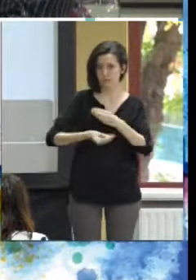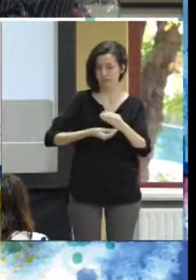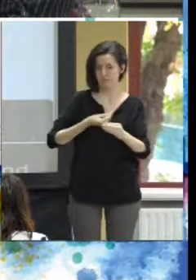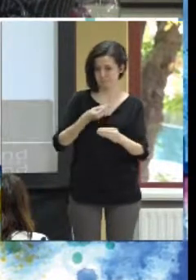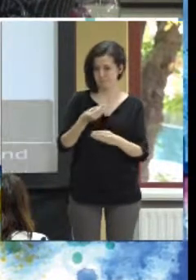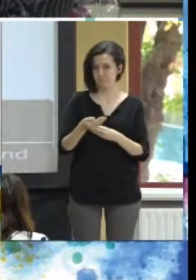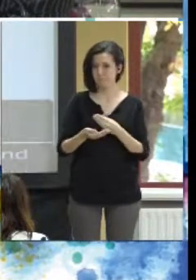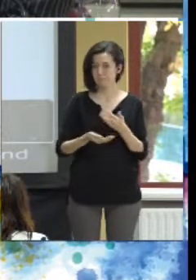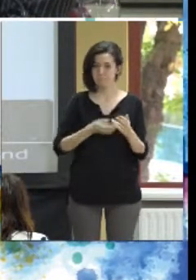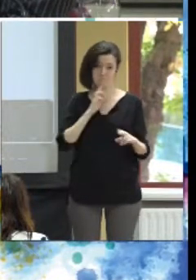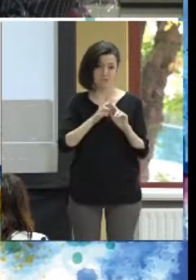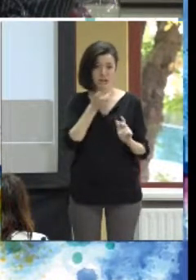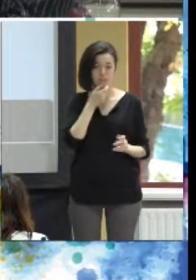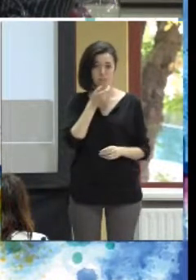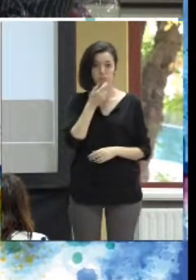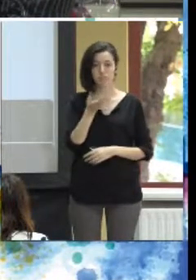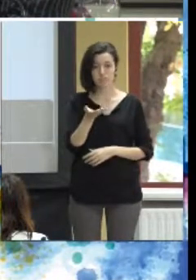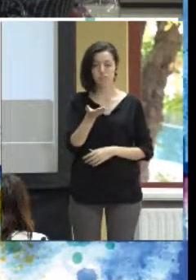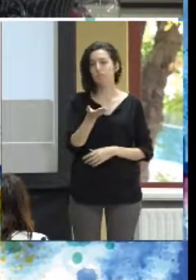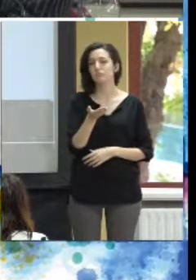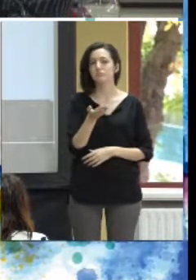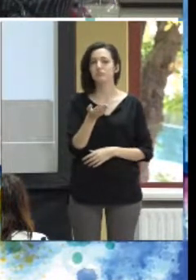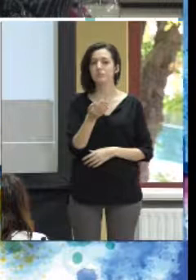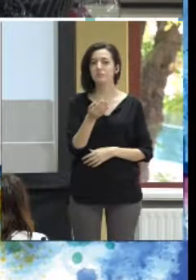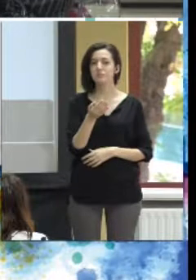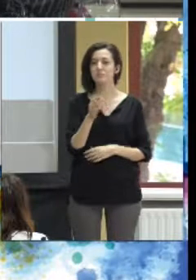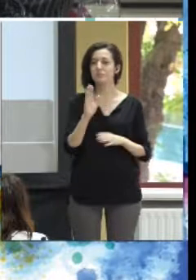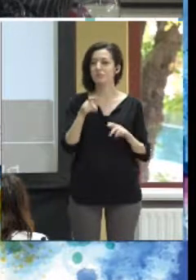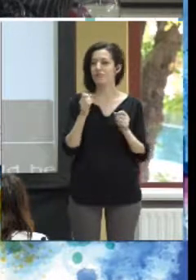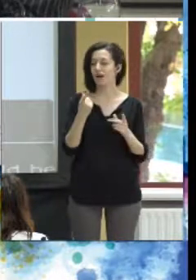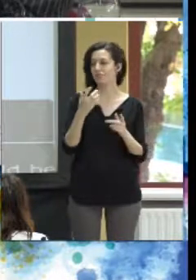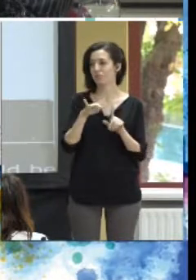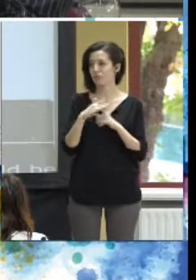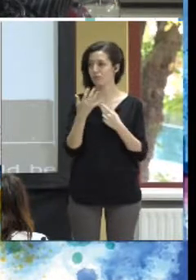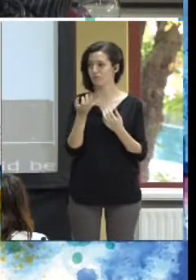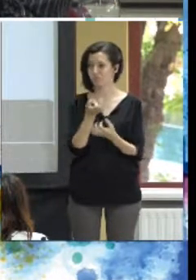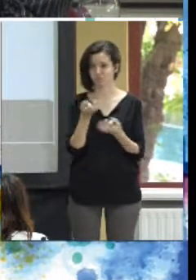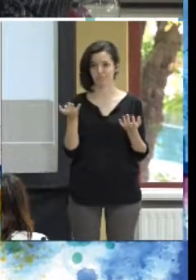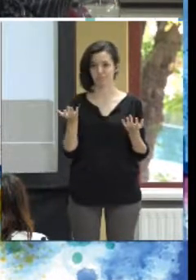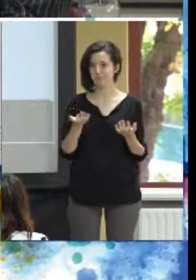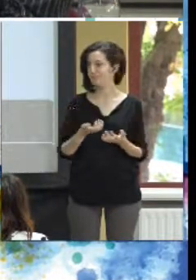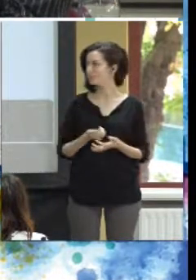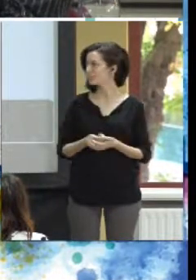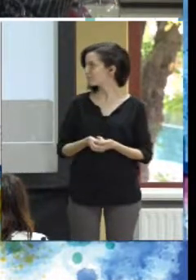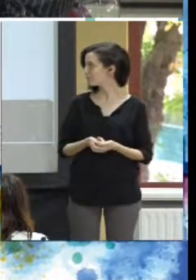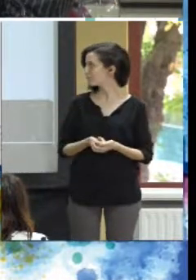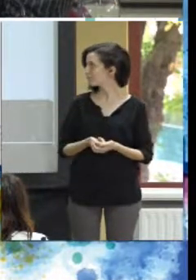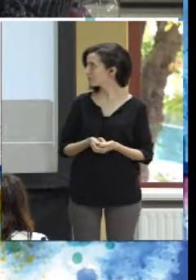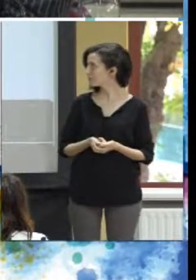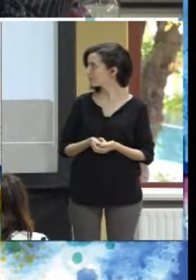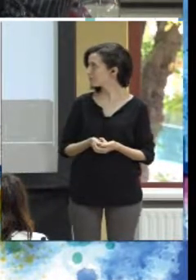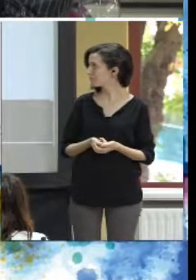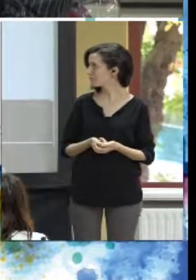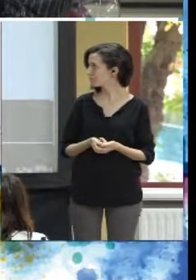would be the ideal situation. I'm going out at a location where this information is placed, and I'm not,